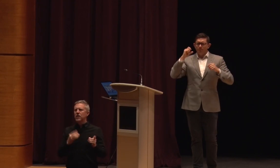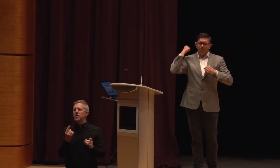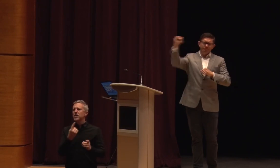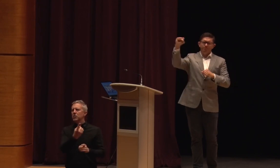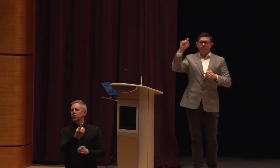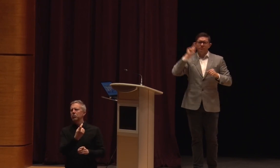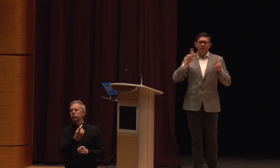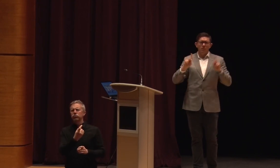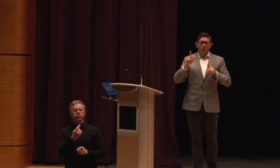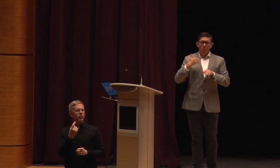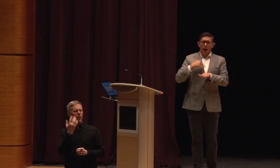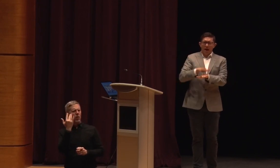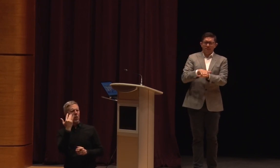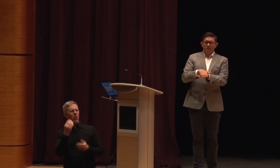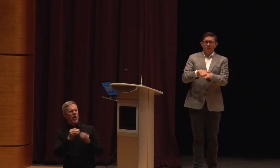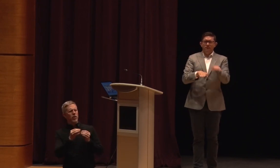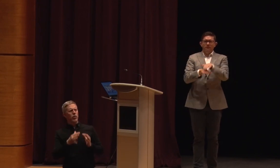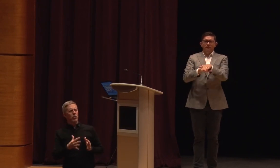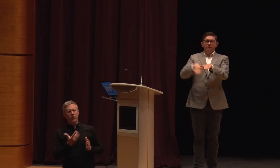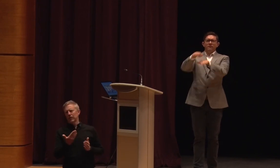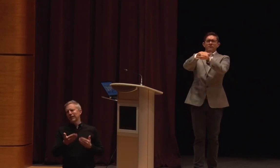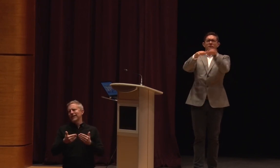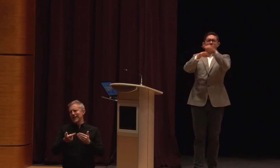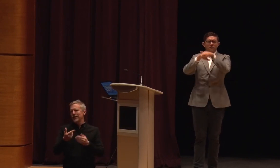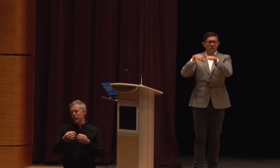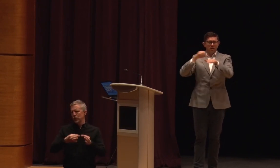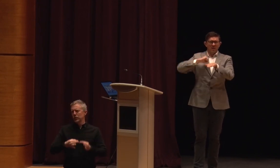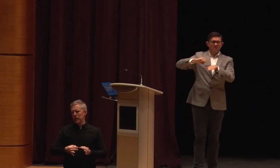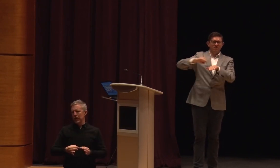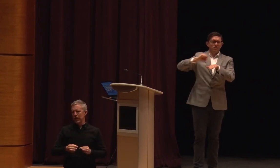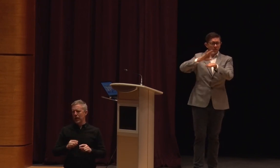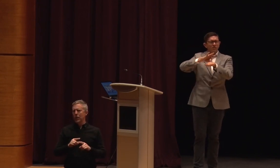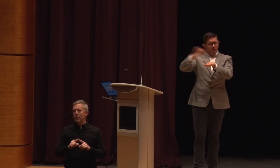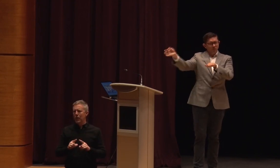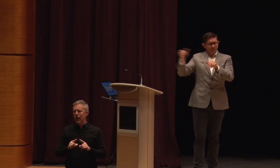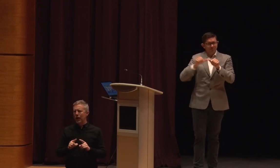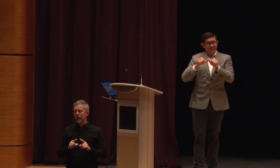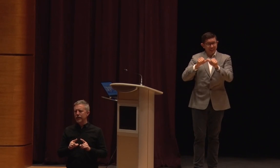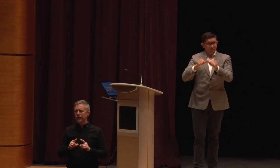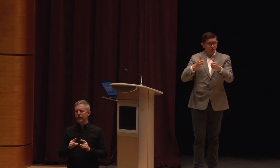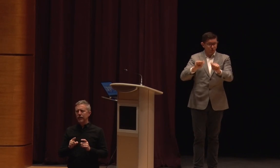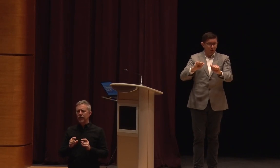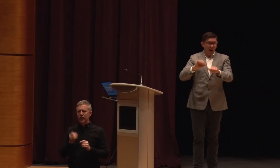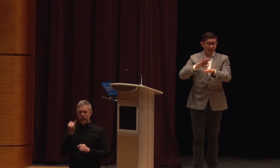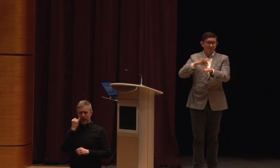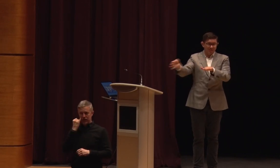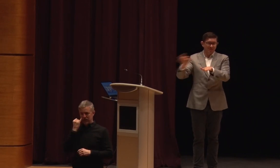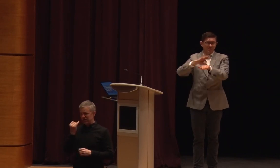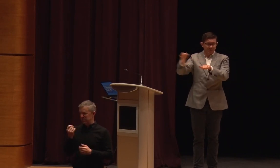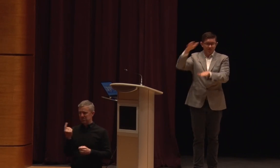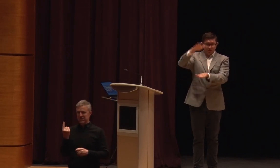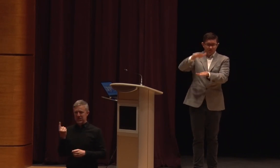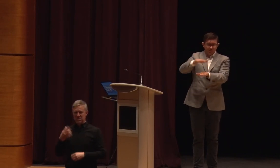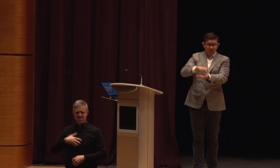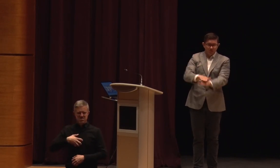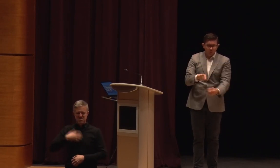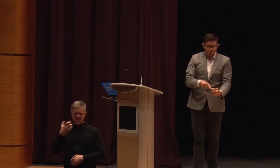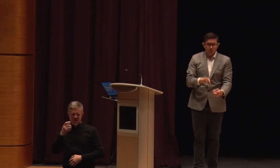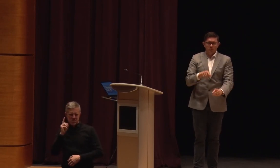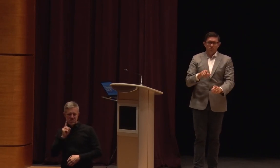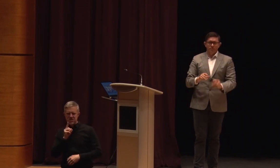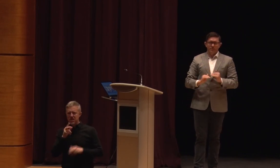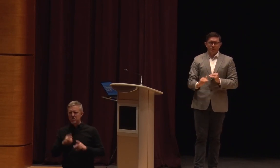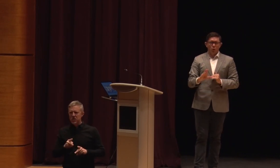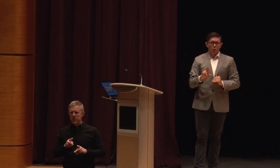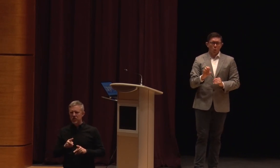and explain. But, you know, with the more angry deaf, there are going to be additional layers that you have to peel